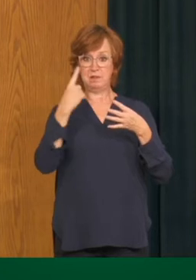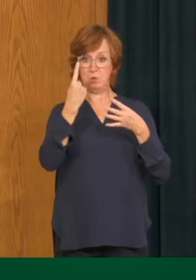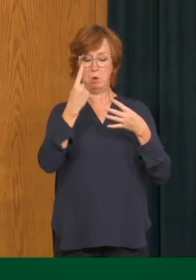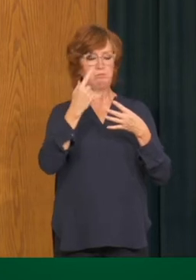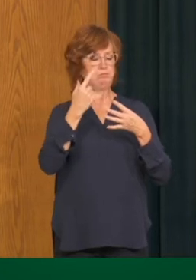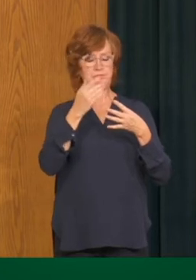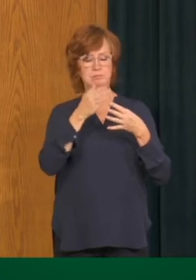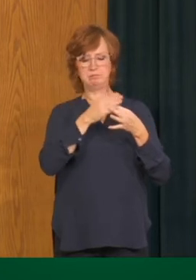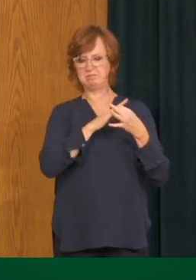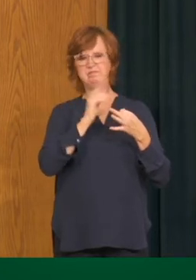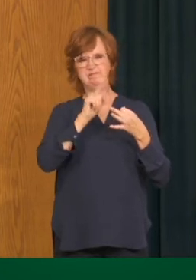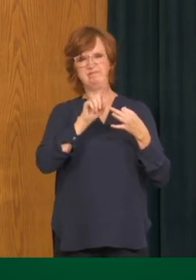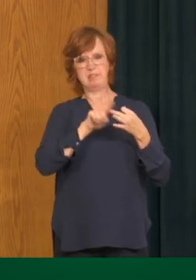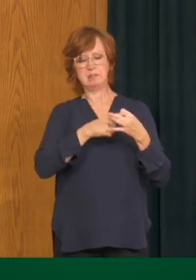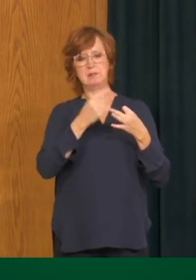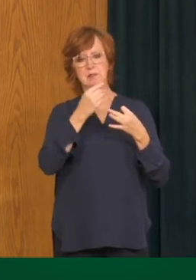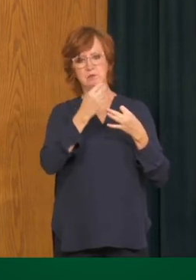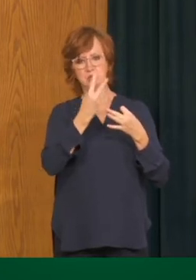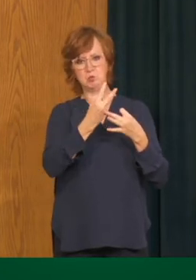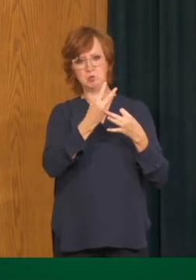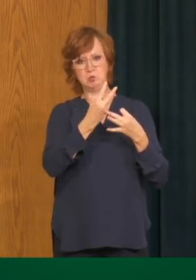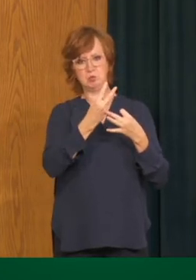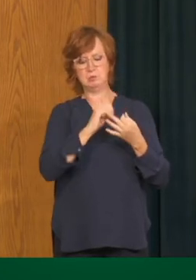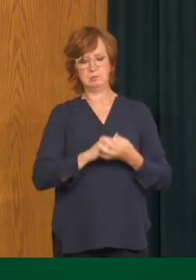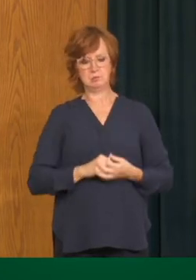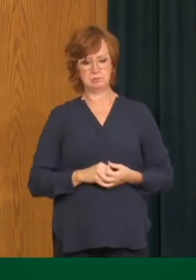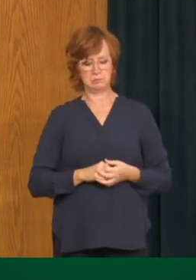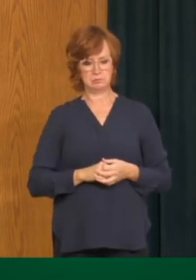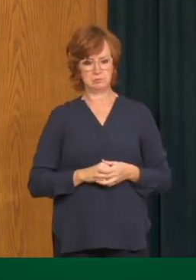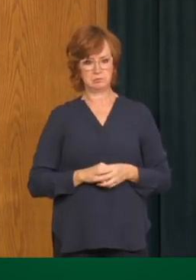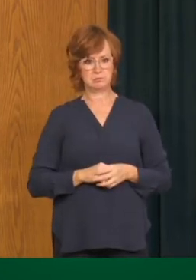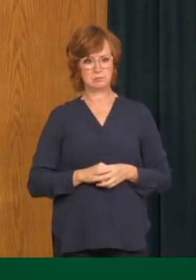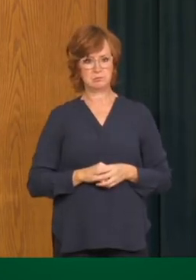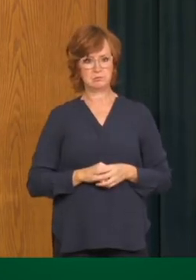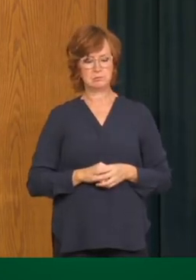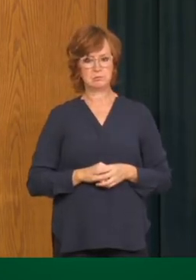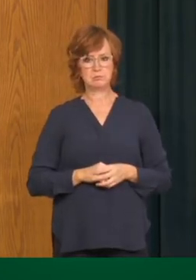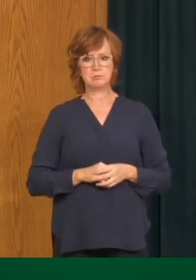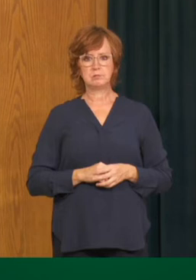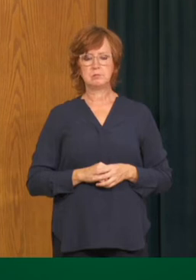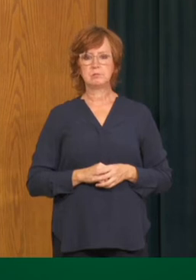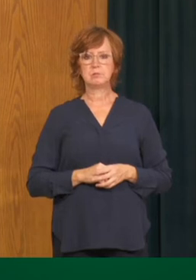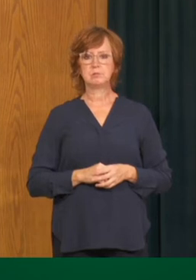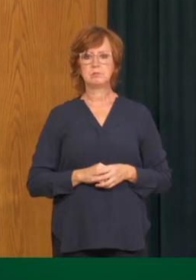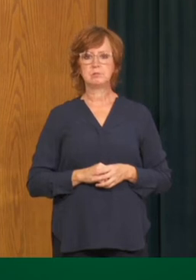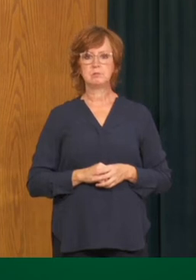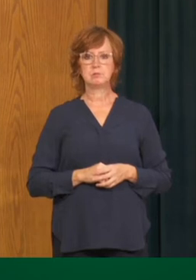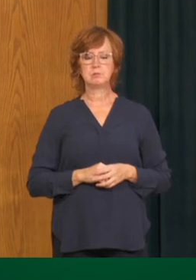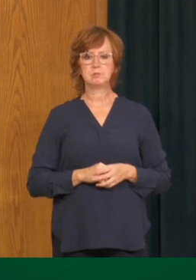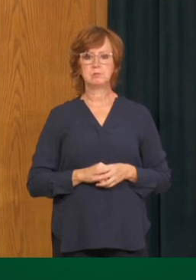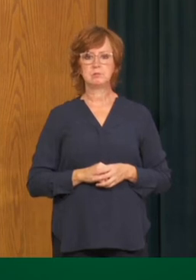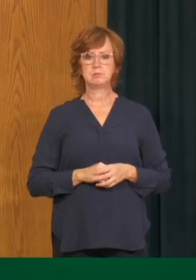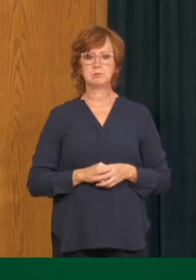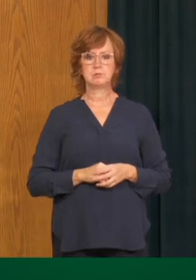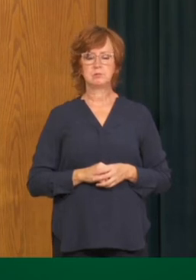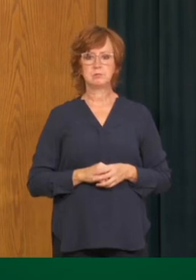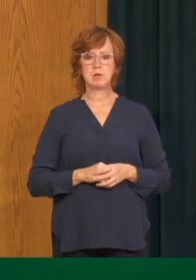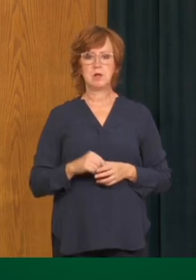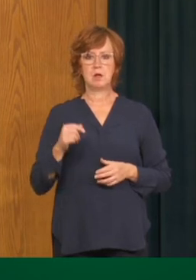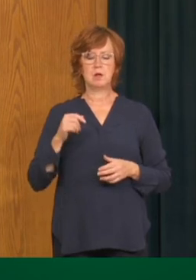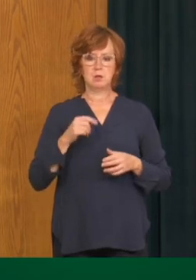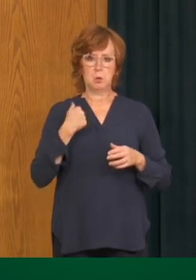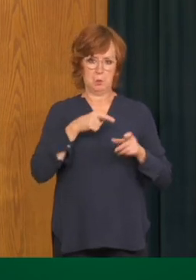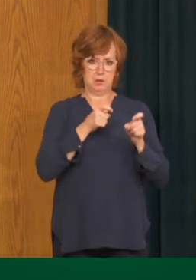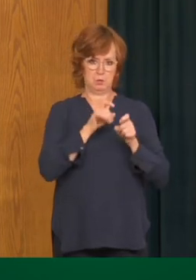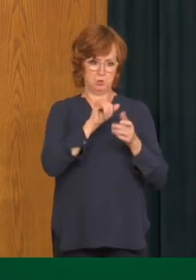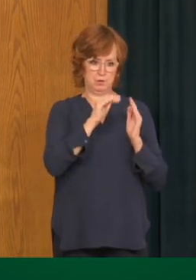sectors, and then some pockets of more intense transmission that are controlled and are being managed. At this point, the best advice is that